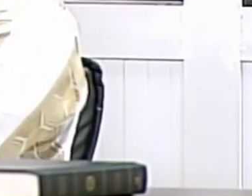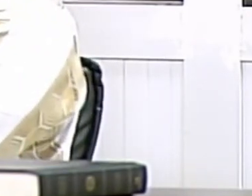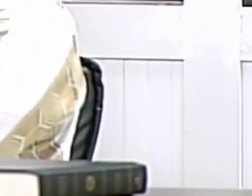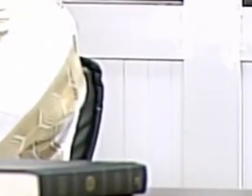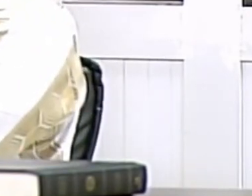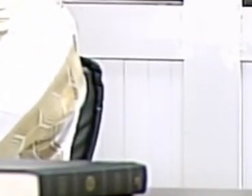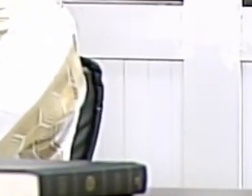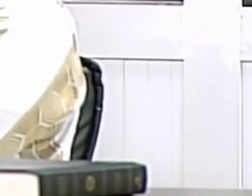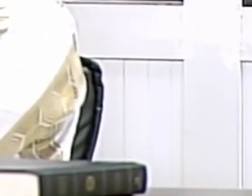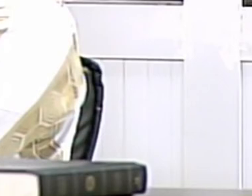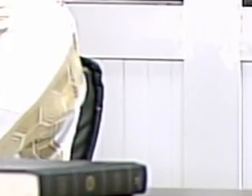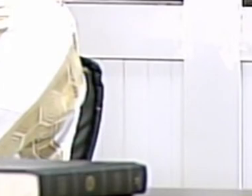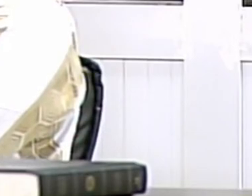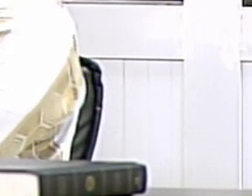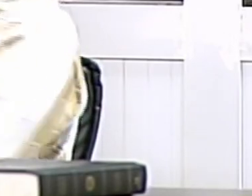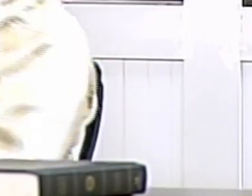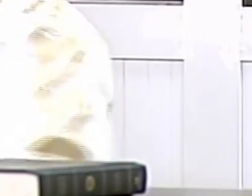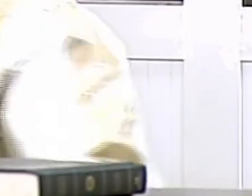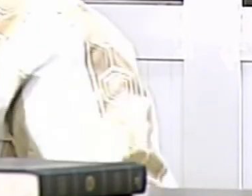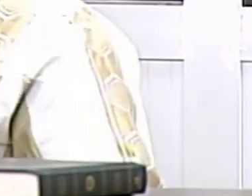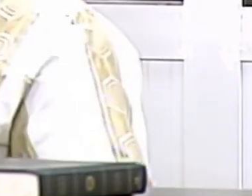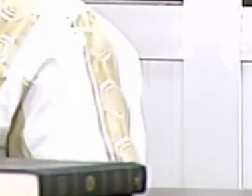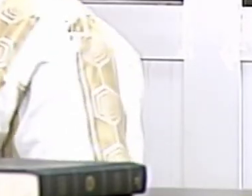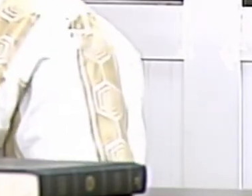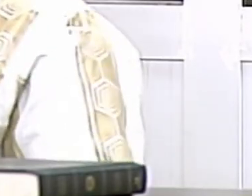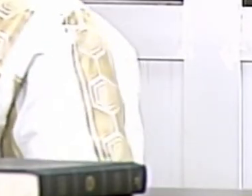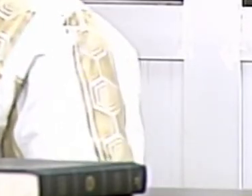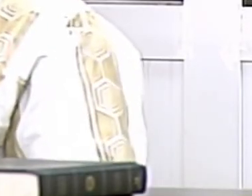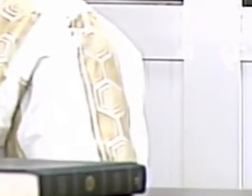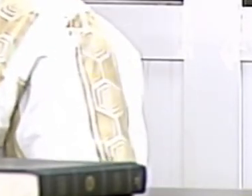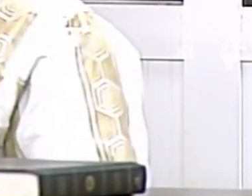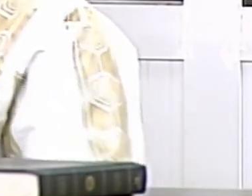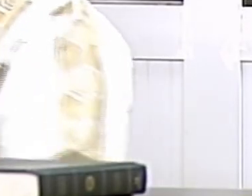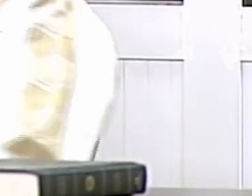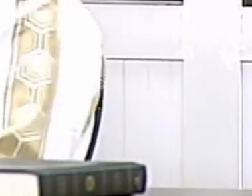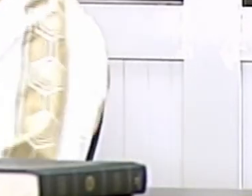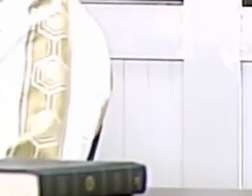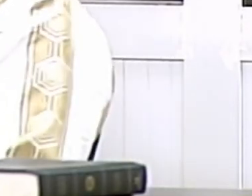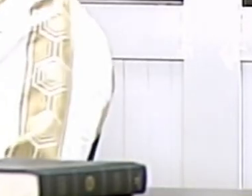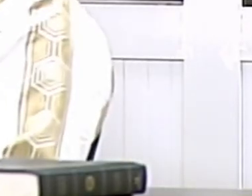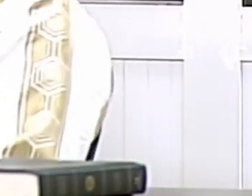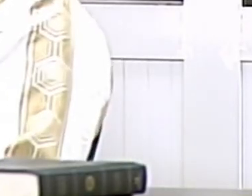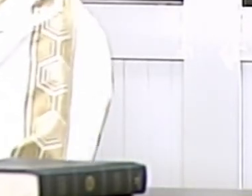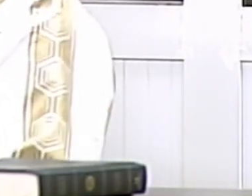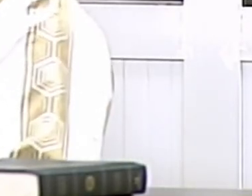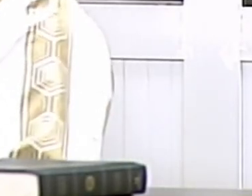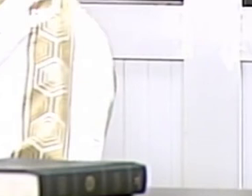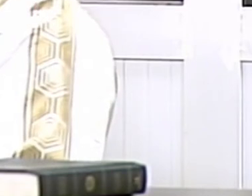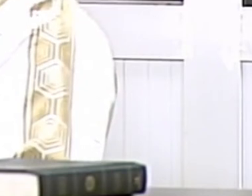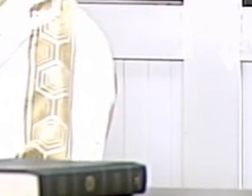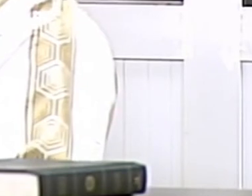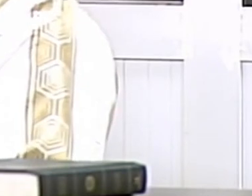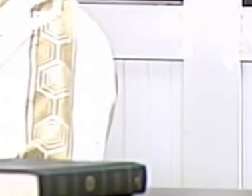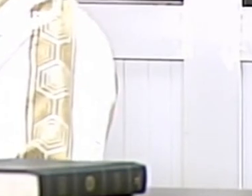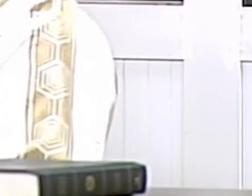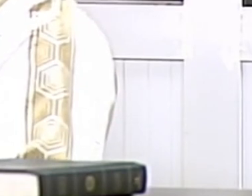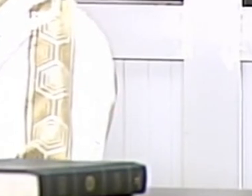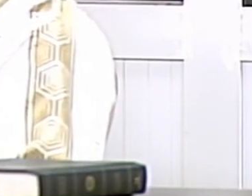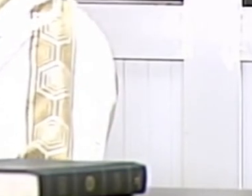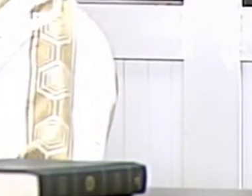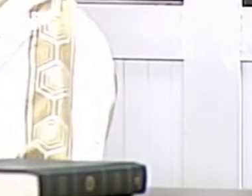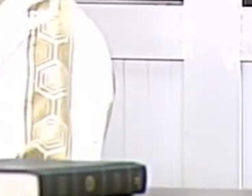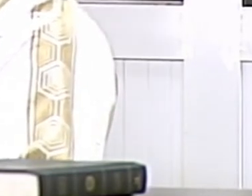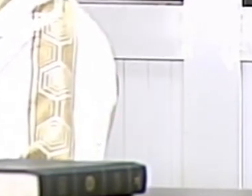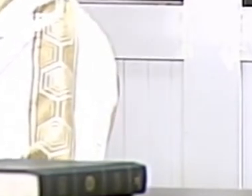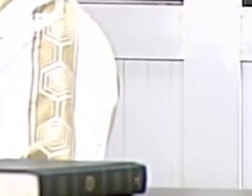medicine, so neke nak ci wali benen fanni faj bi, you cover pediatrics. Bobu nak ya nga dem ci mbiri fajum xalé yi ndaw yi. And this was